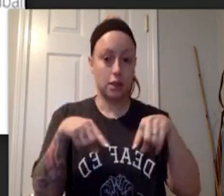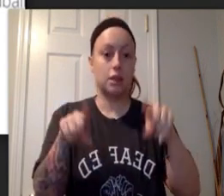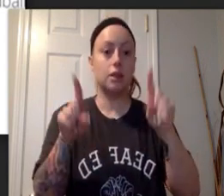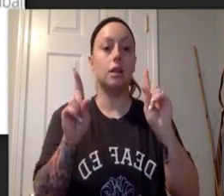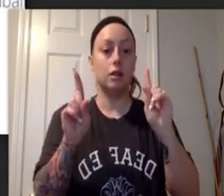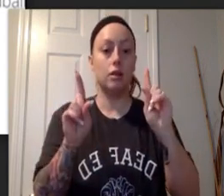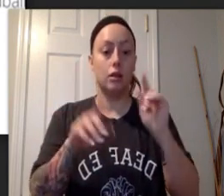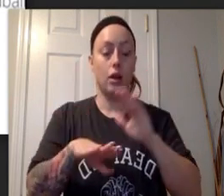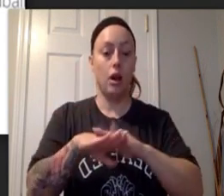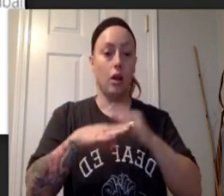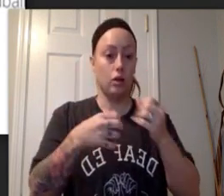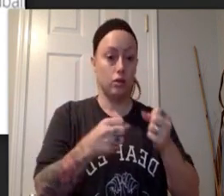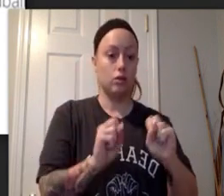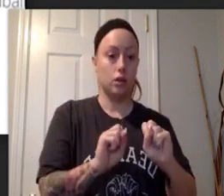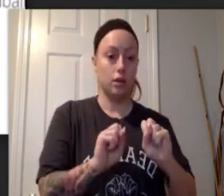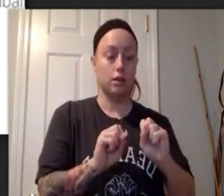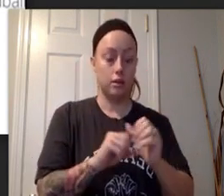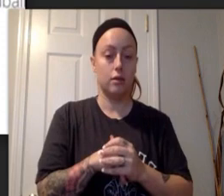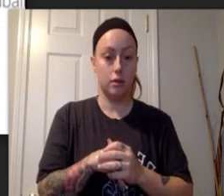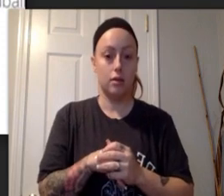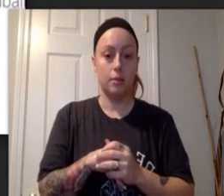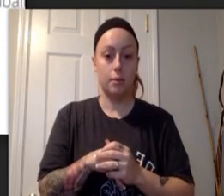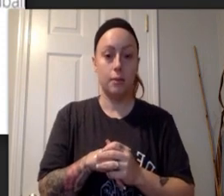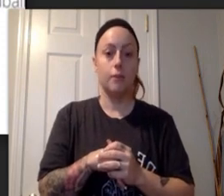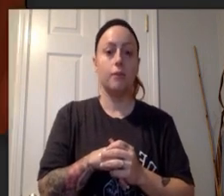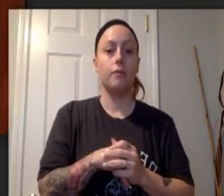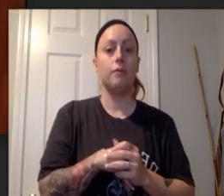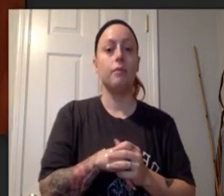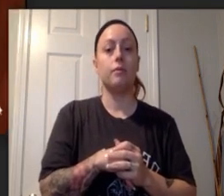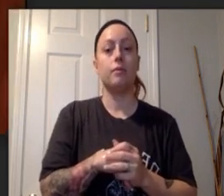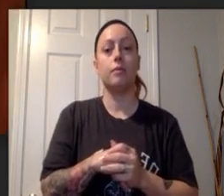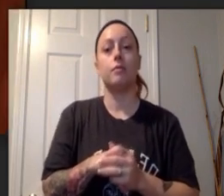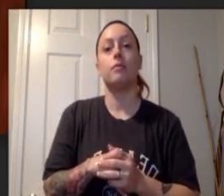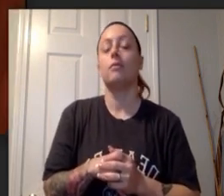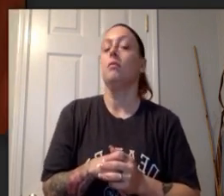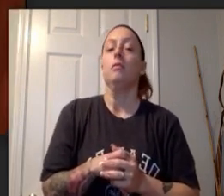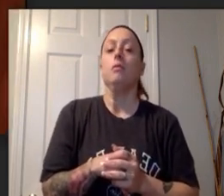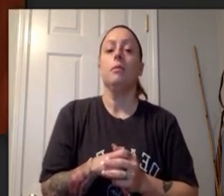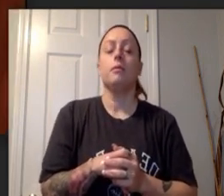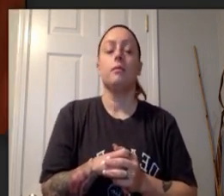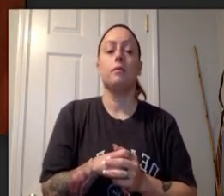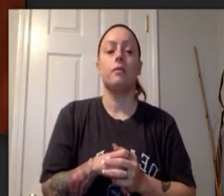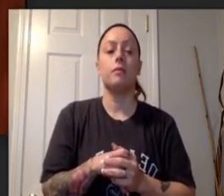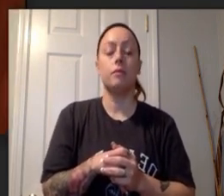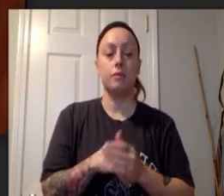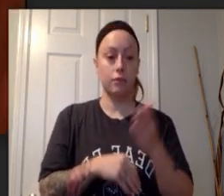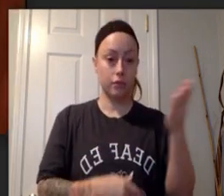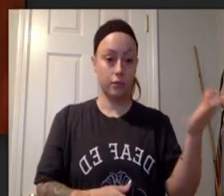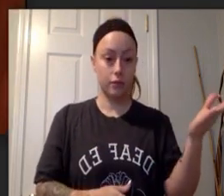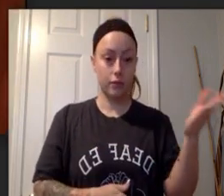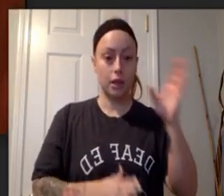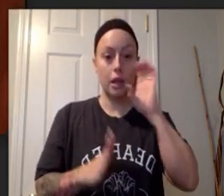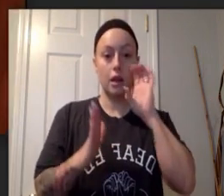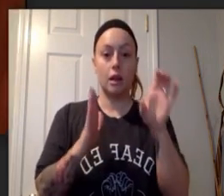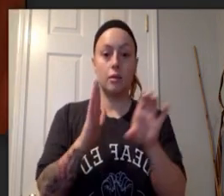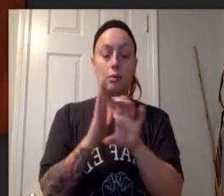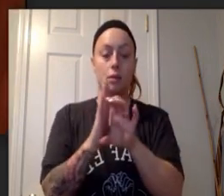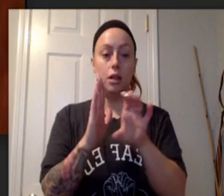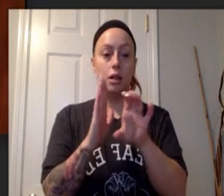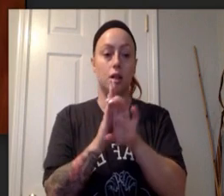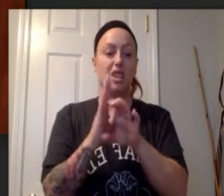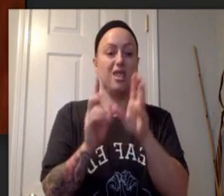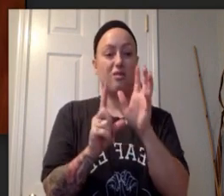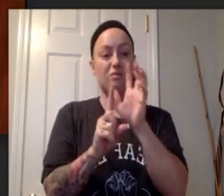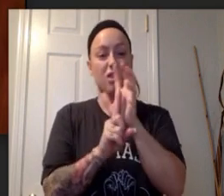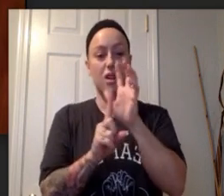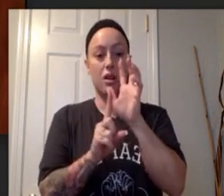be fentanyl or something else. And then this is just, a picture of the most popular thing that we've been seeing